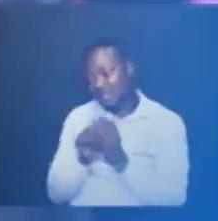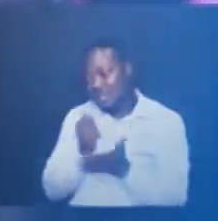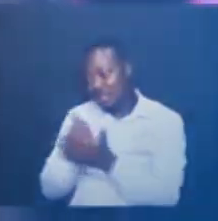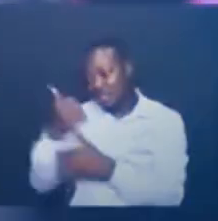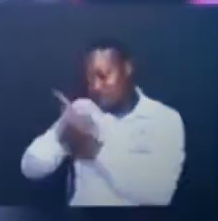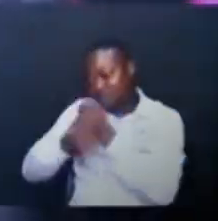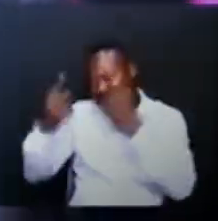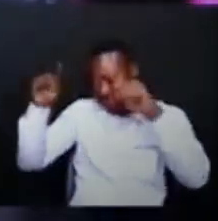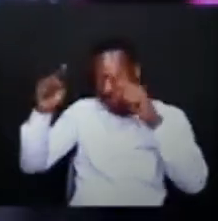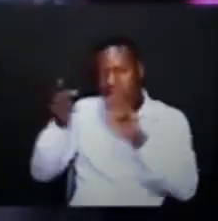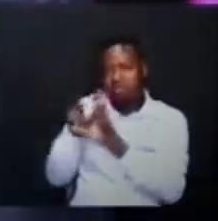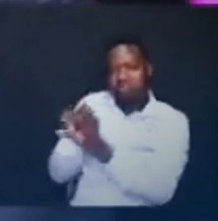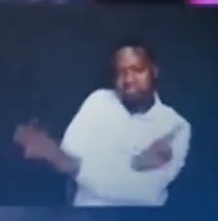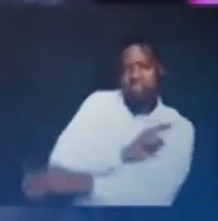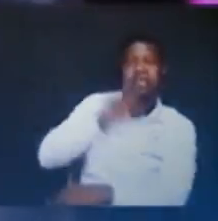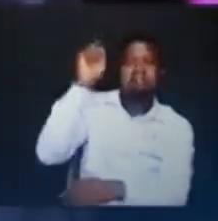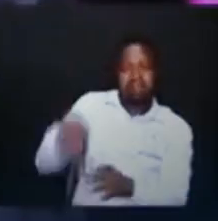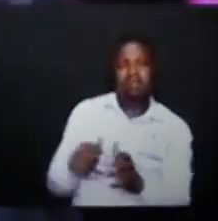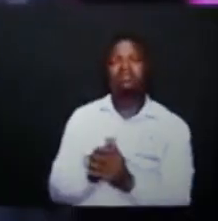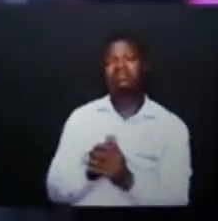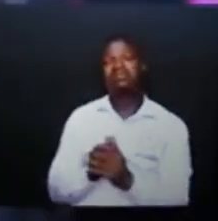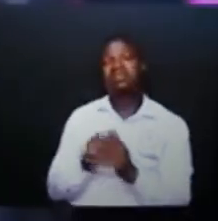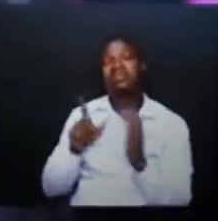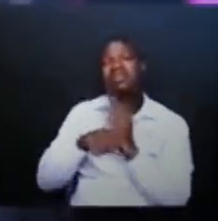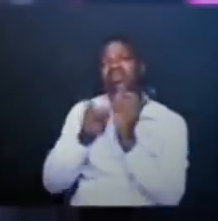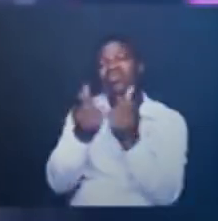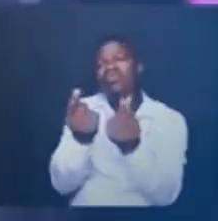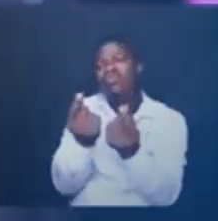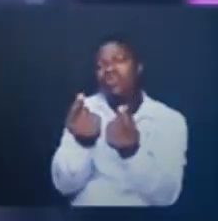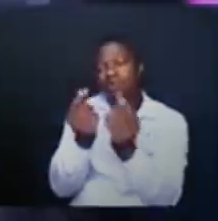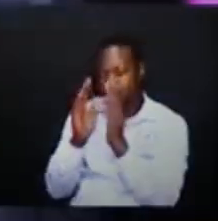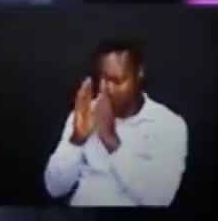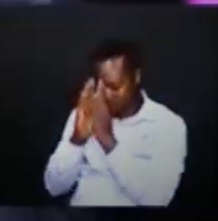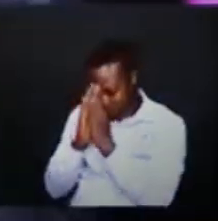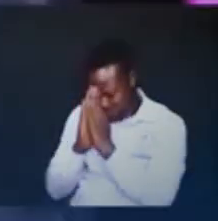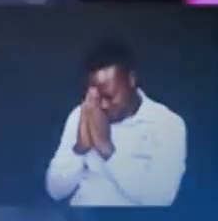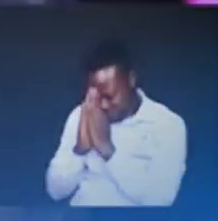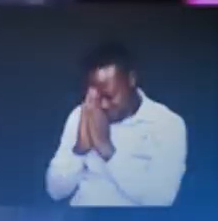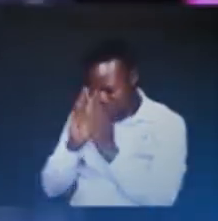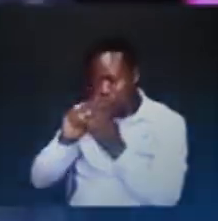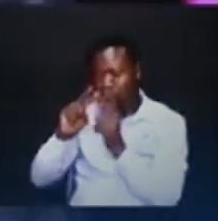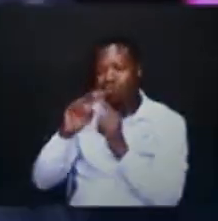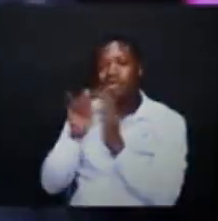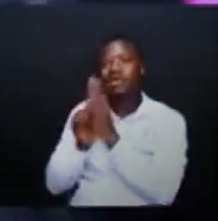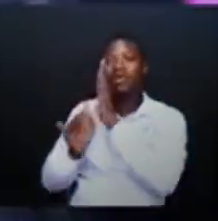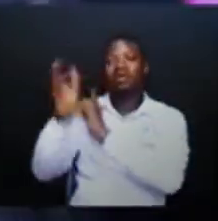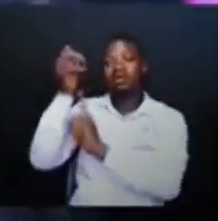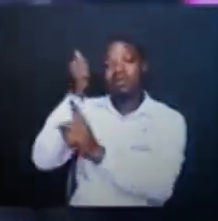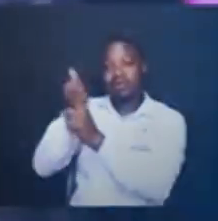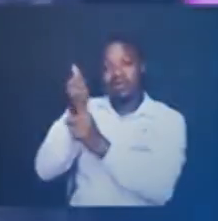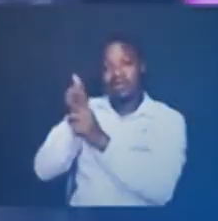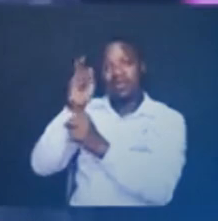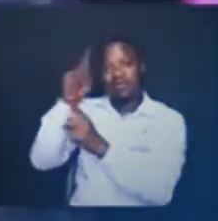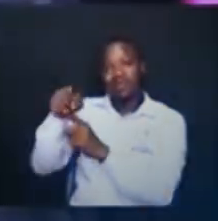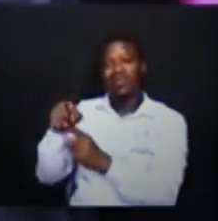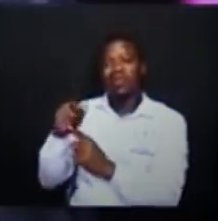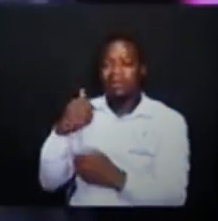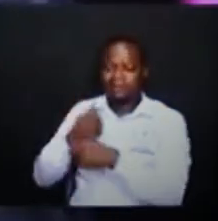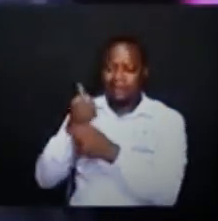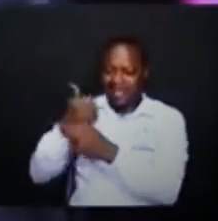nations. And rather pray that God will raise for us a new